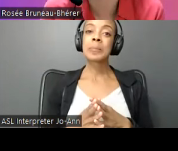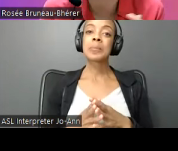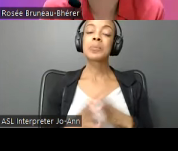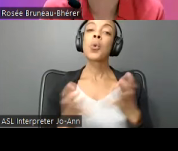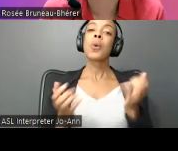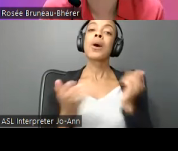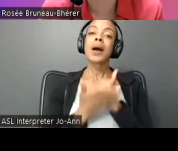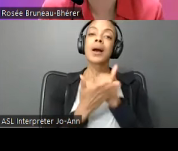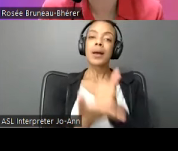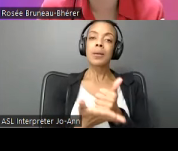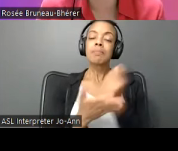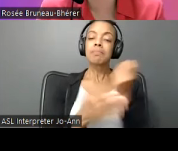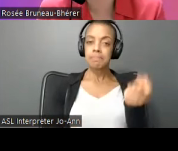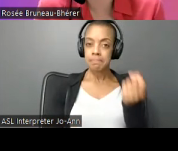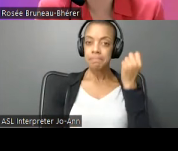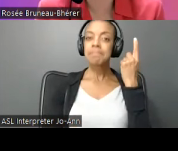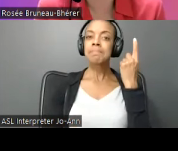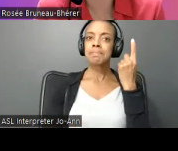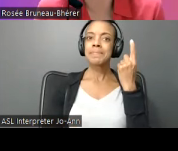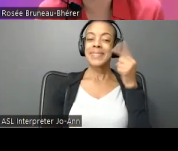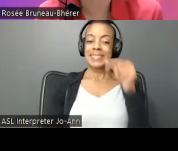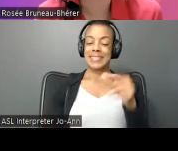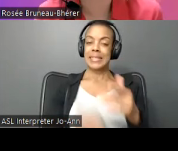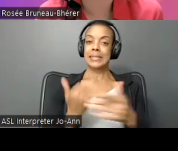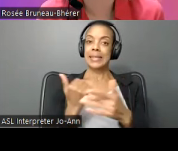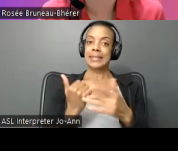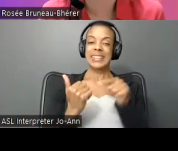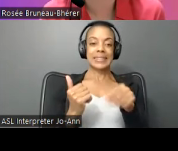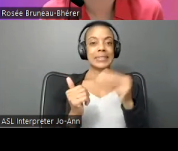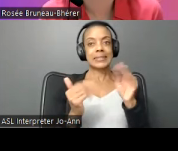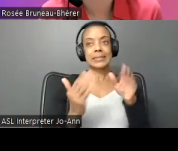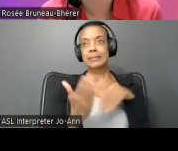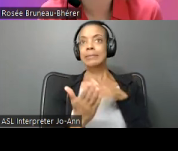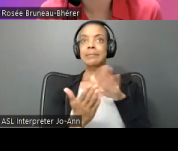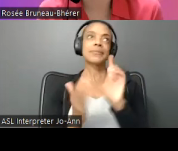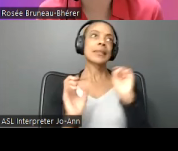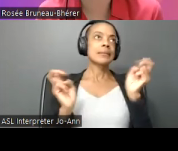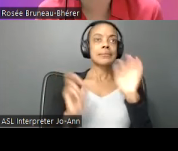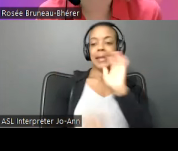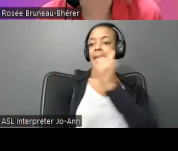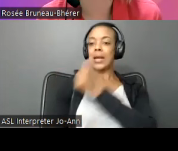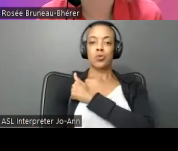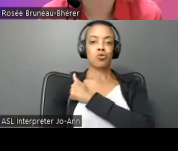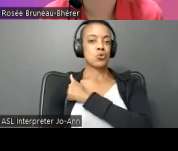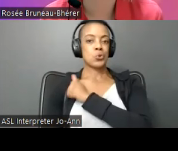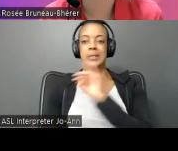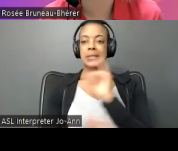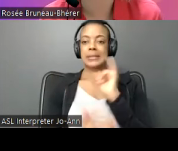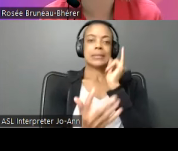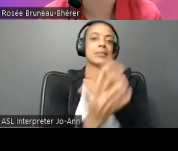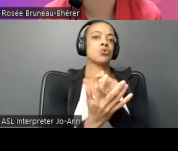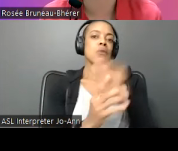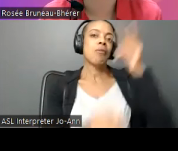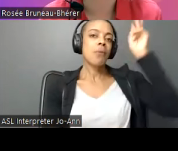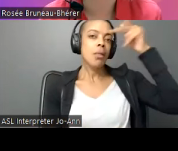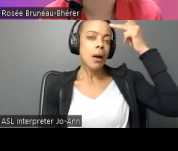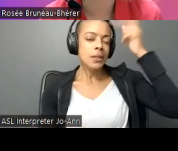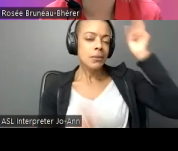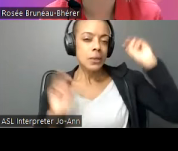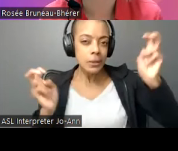to understand why this technique or this attitude or this intervention philosophy, I would say, is